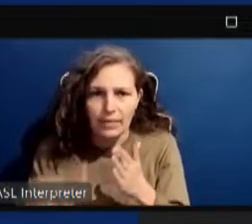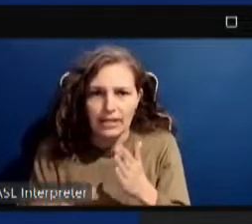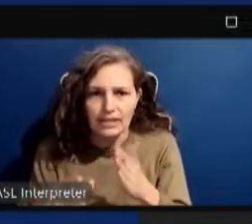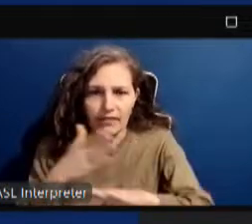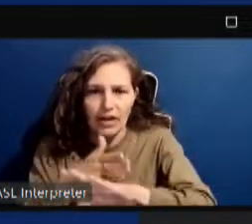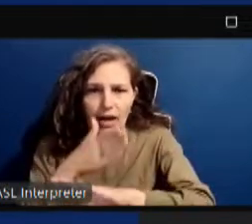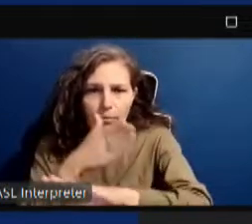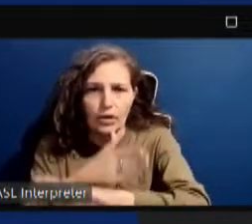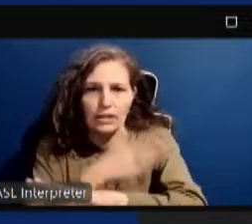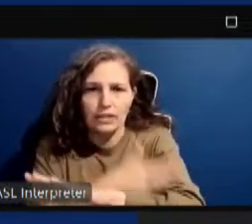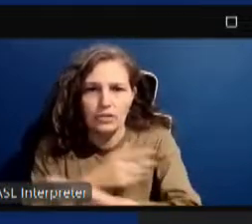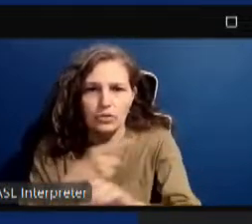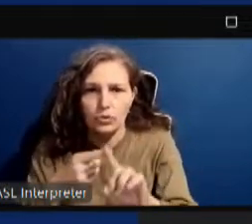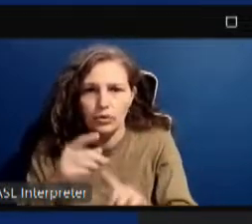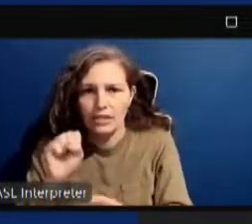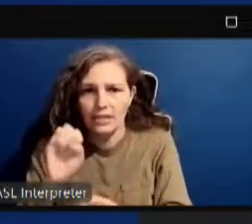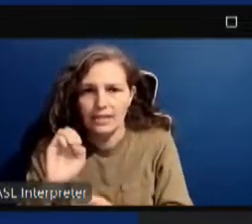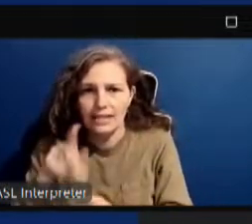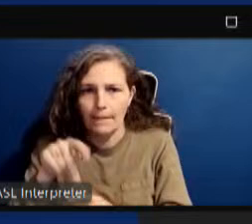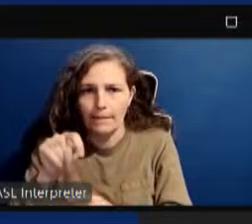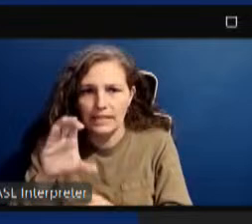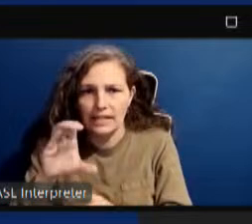not covered with insurance?